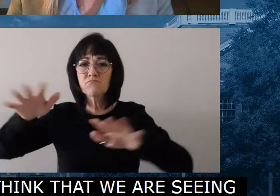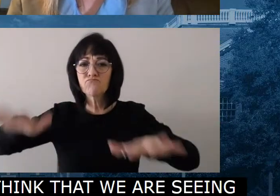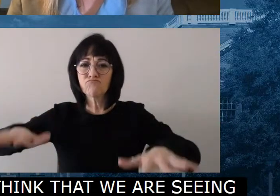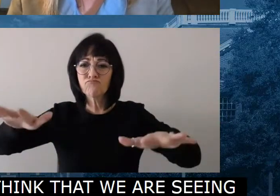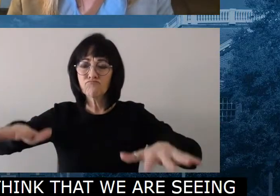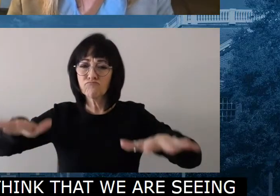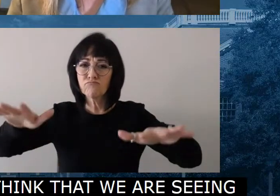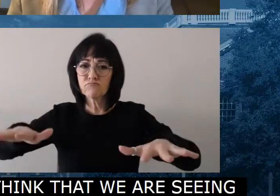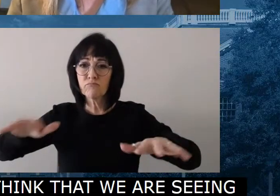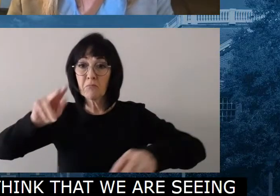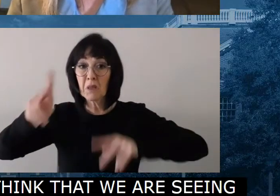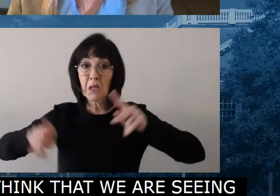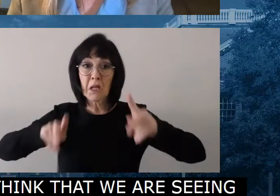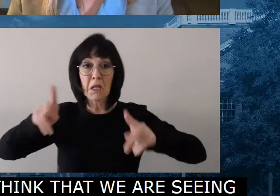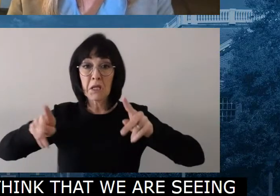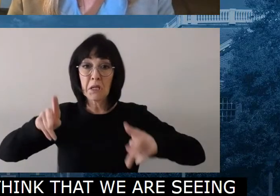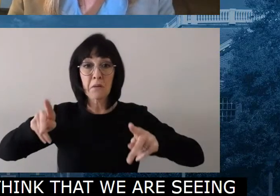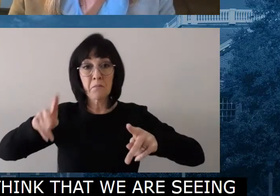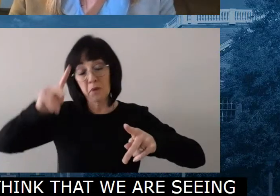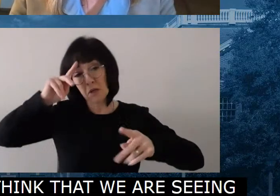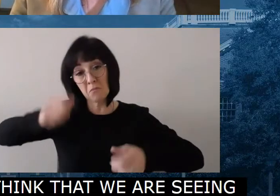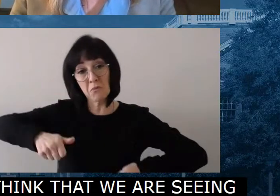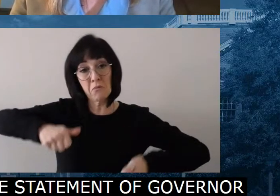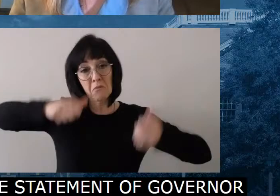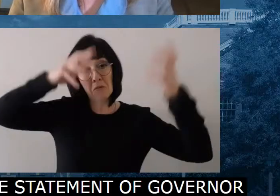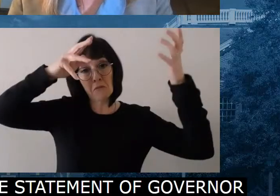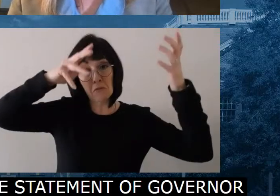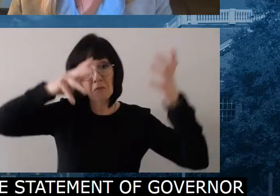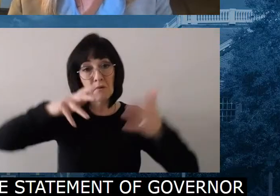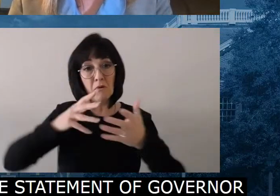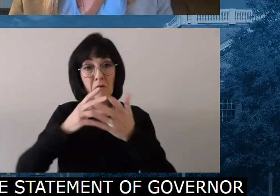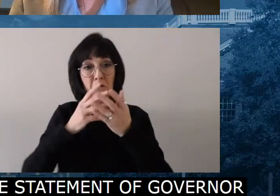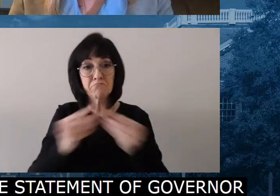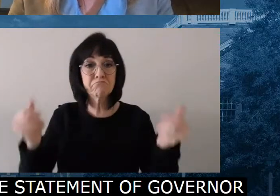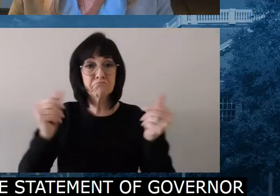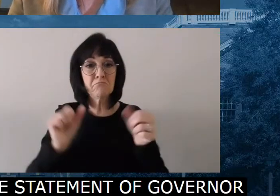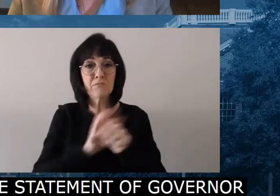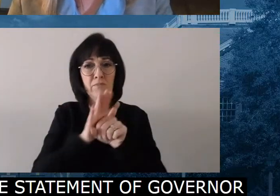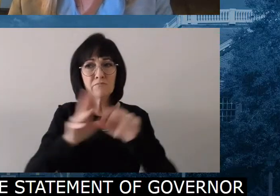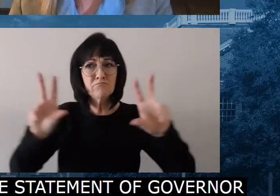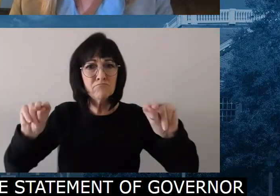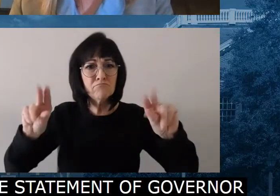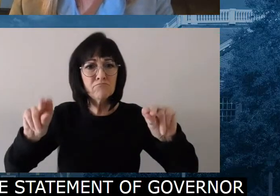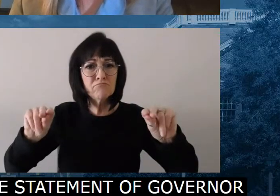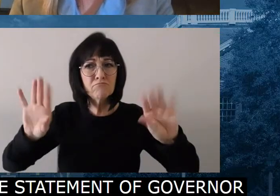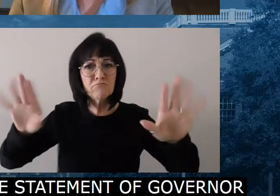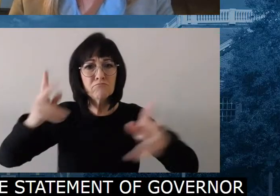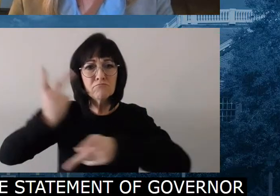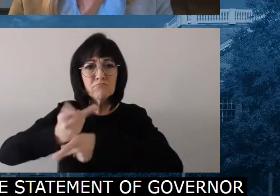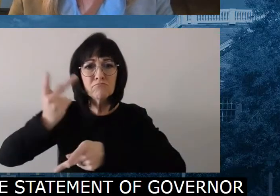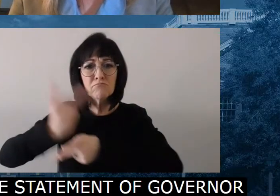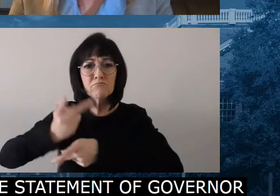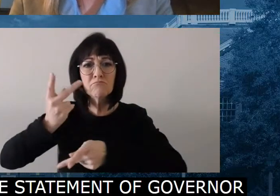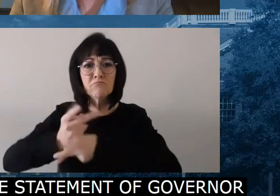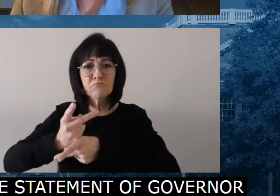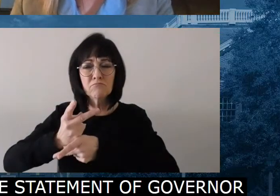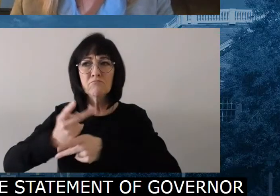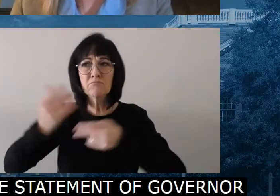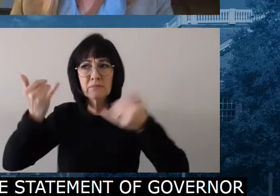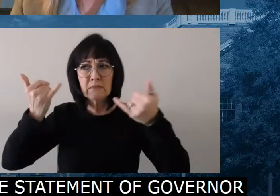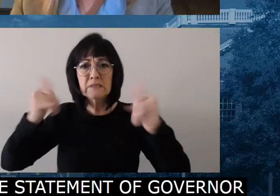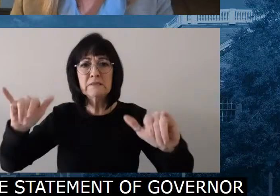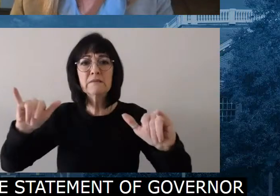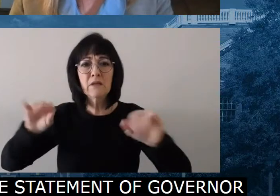I am keeping my eye on what they're doing in Pennsylvania, Maryland, and New Jersey. We're kind of right in the middle there when you talk about capacity,